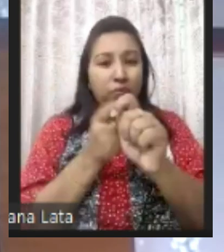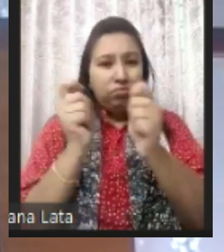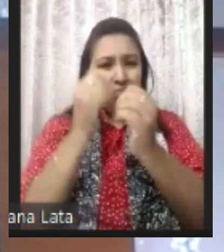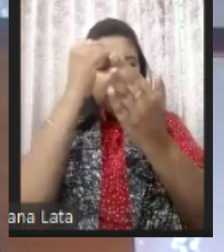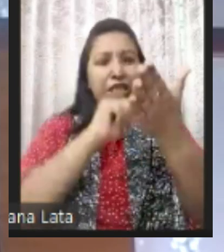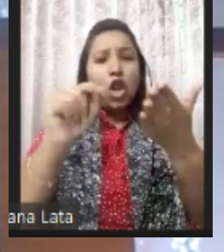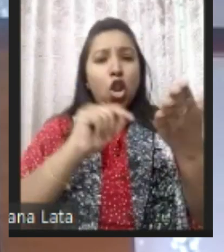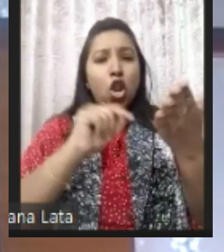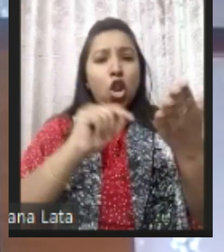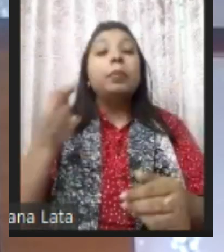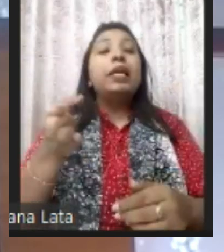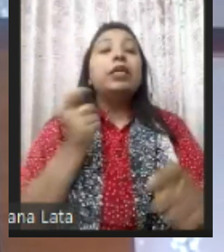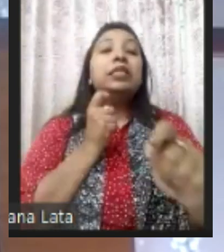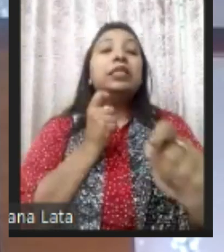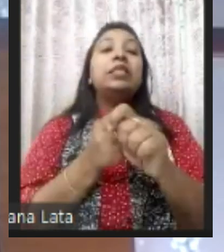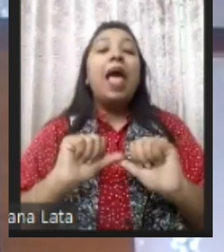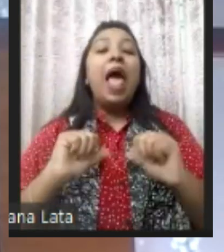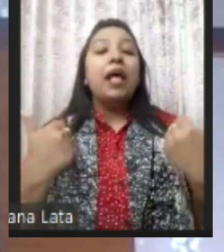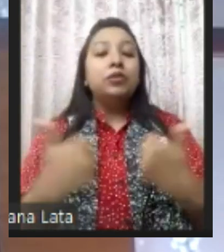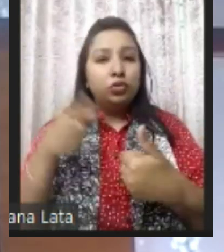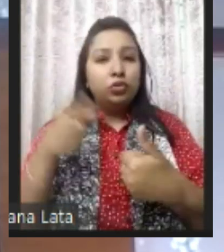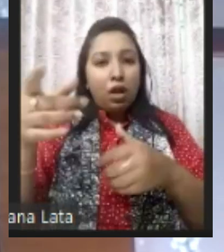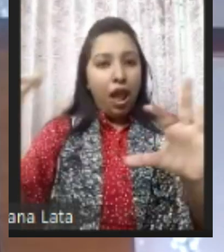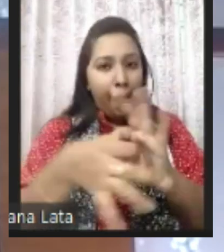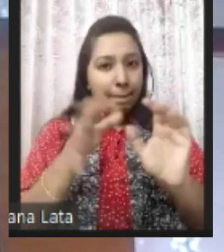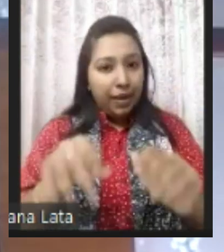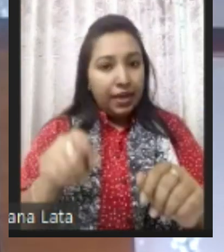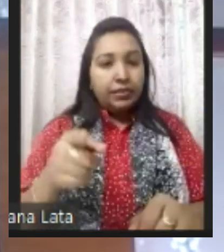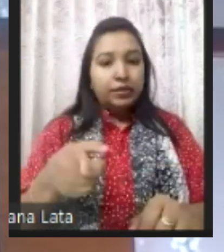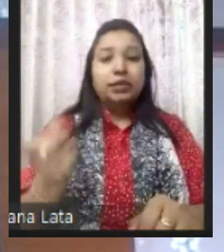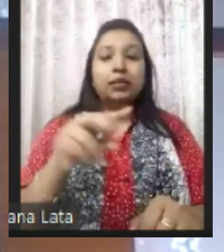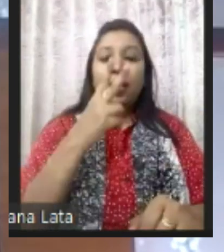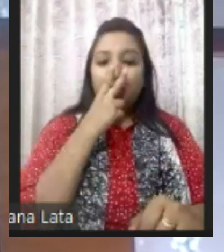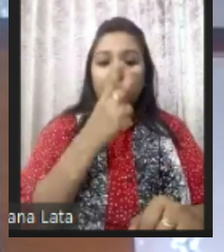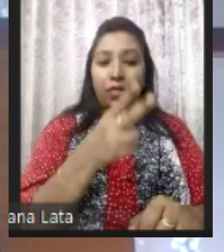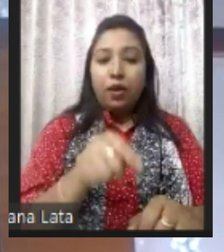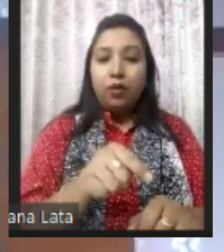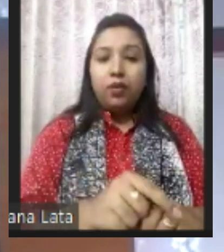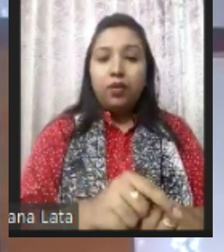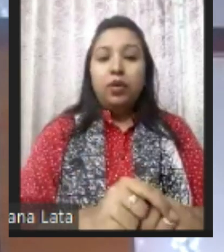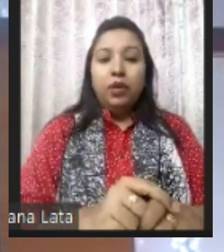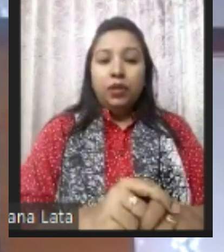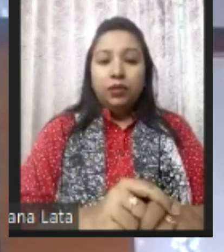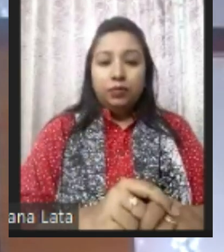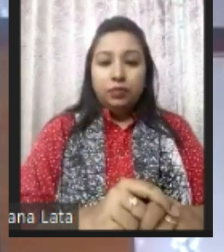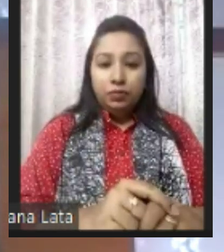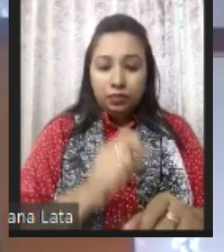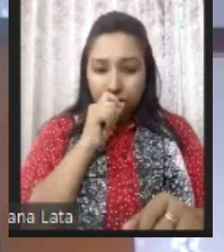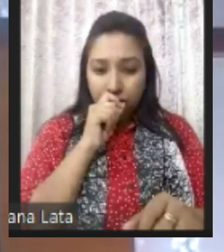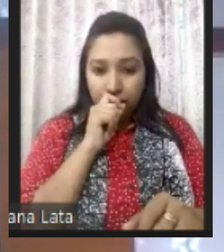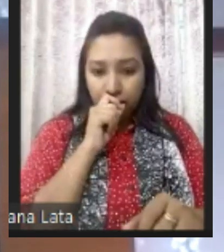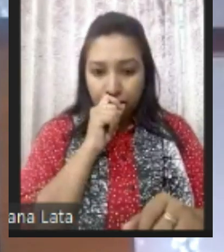workers association. So if you look at UNV, they are also supporting the